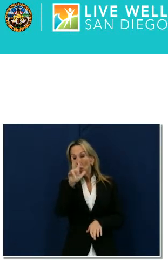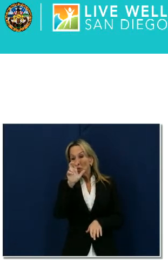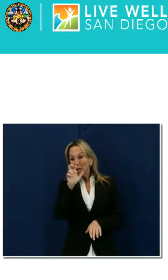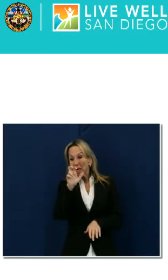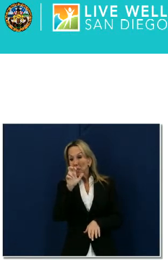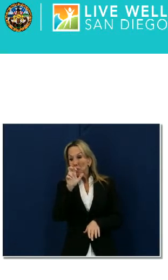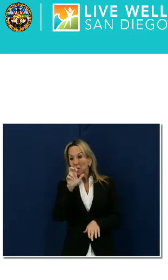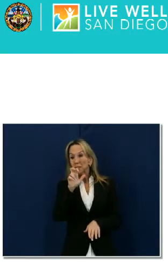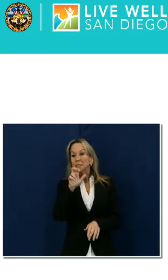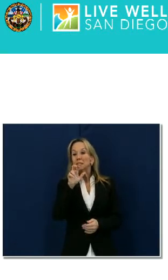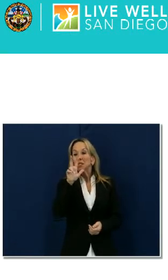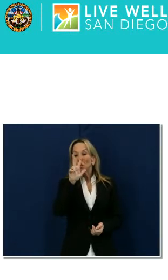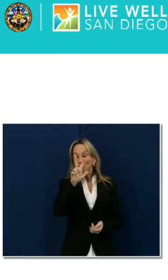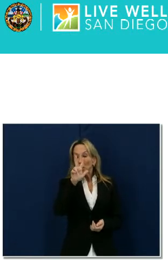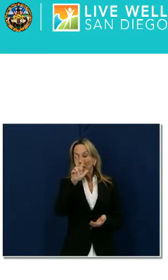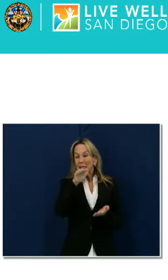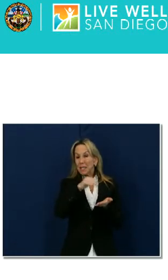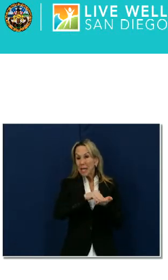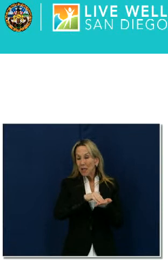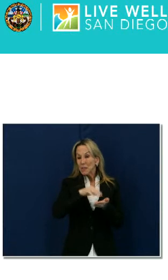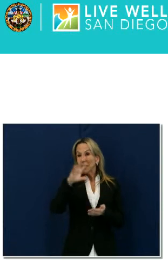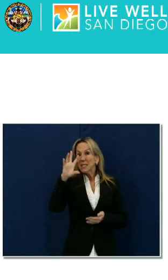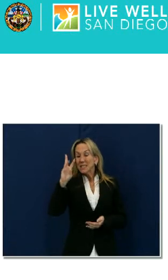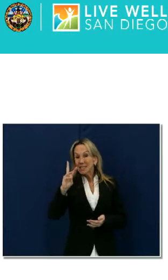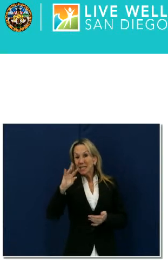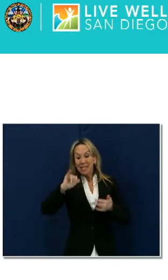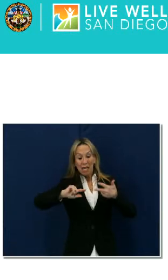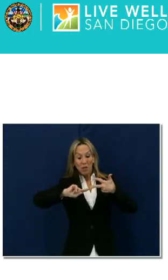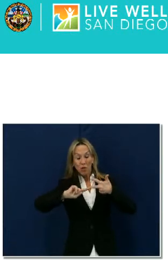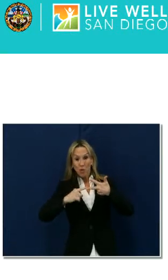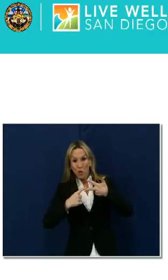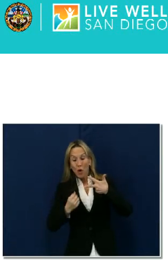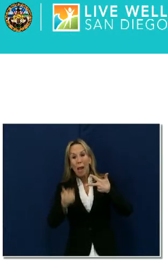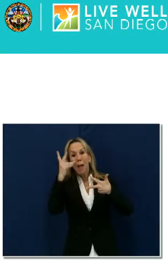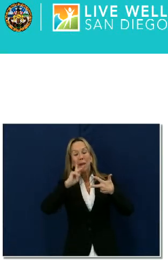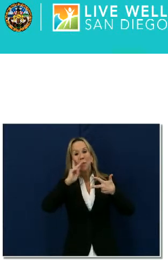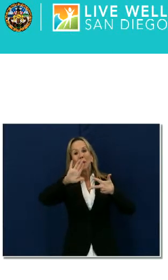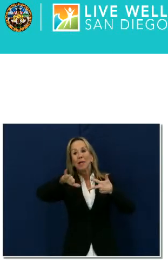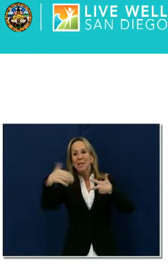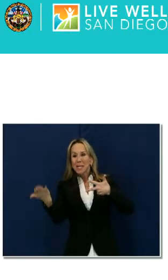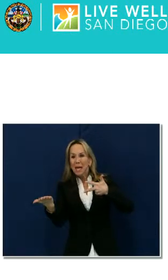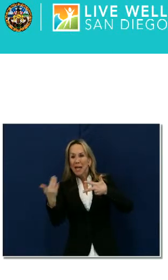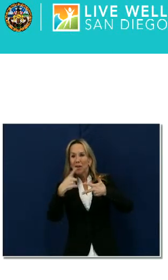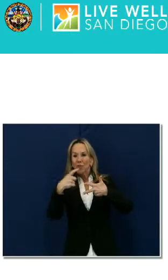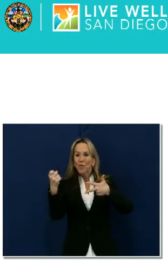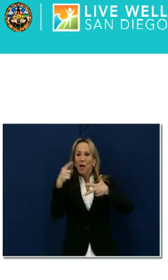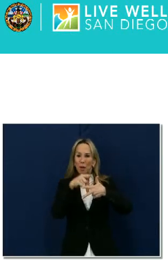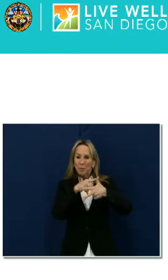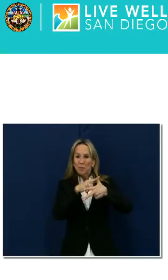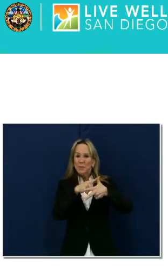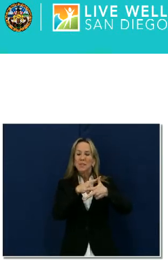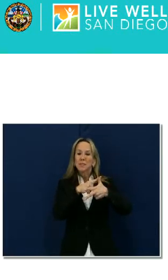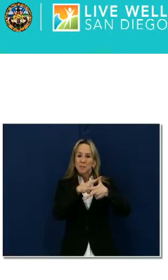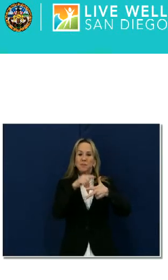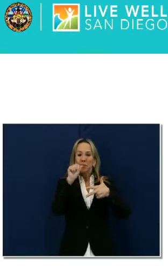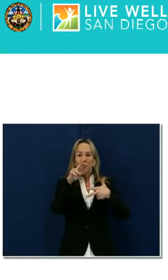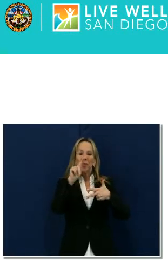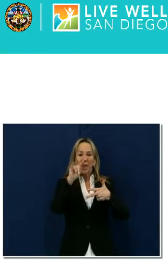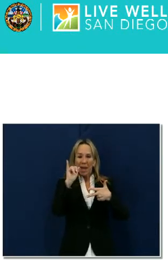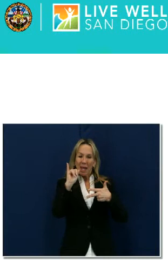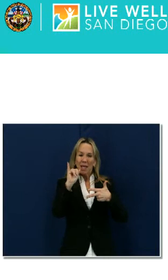3,306, which is third to the Battle of Antietam, which had